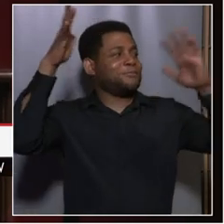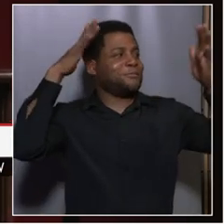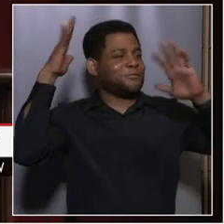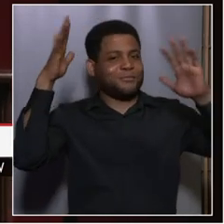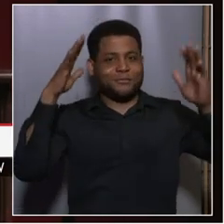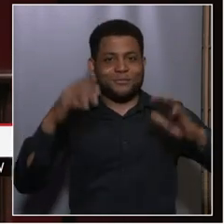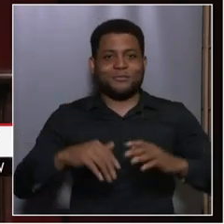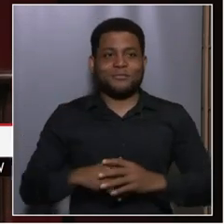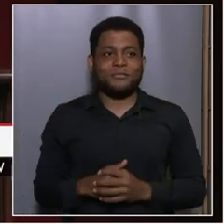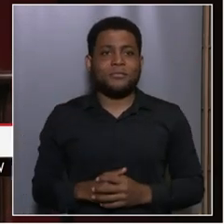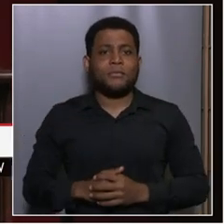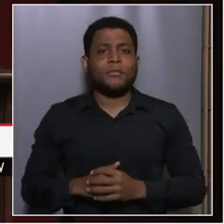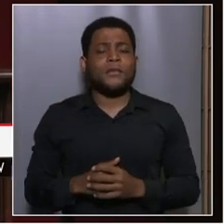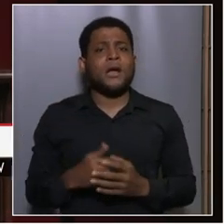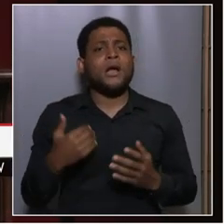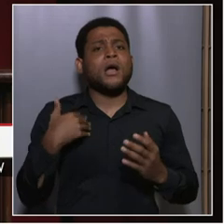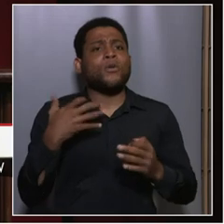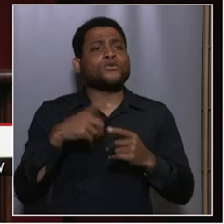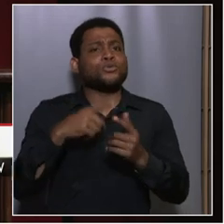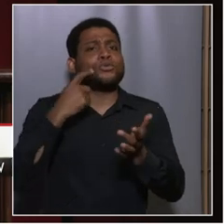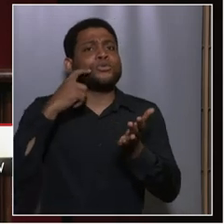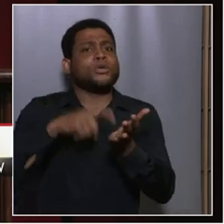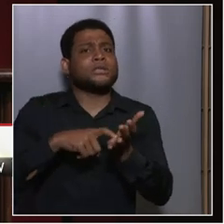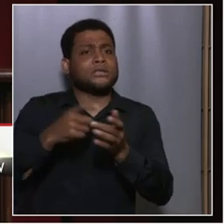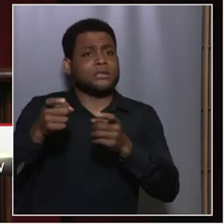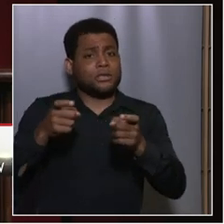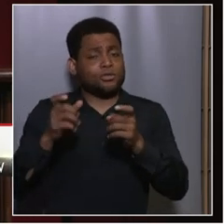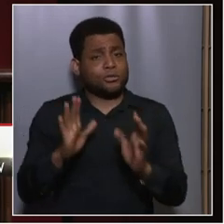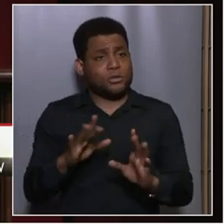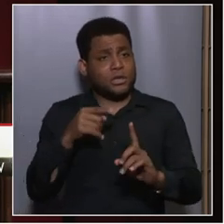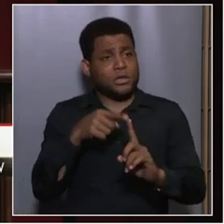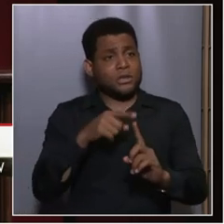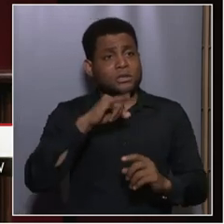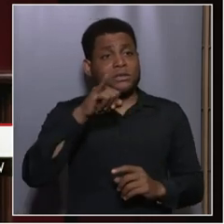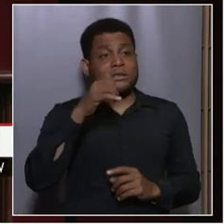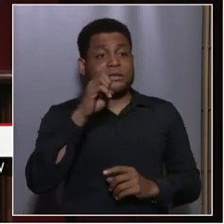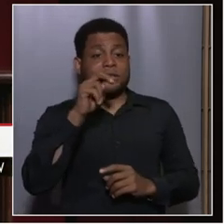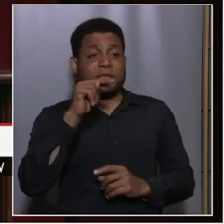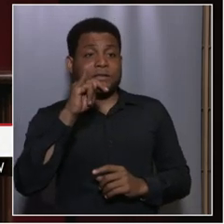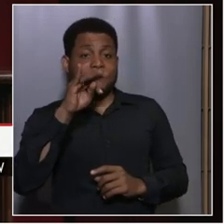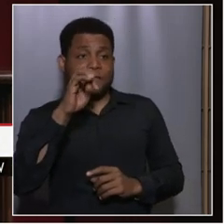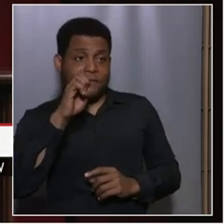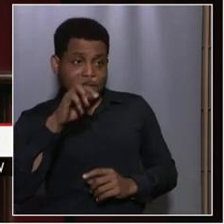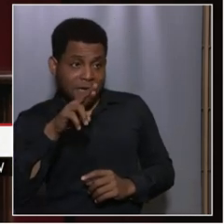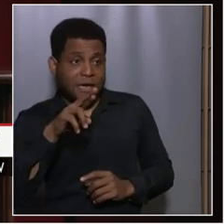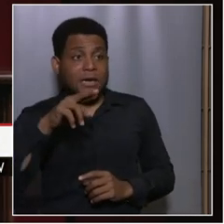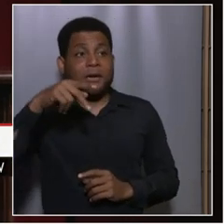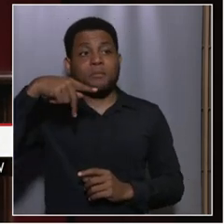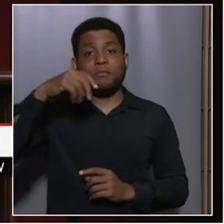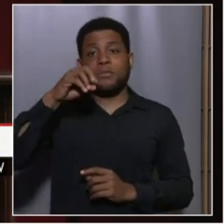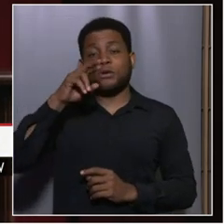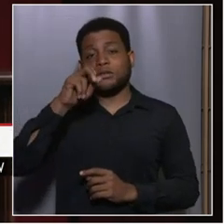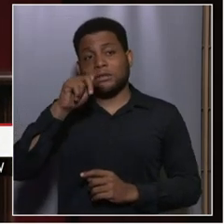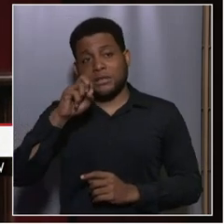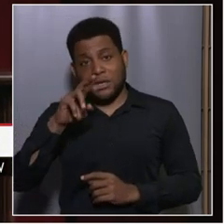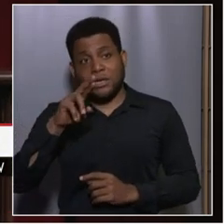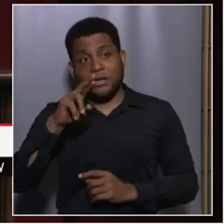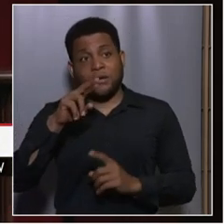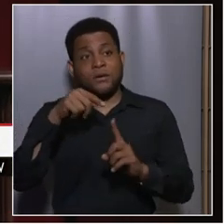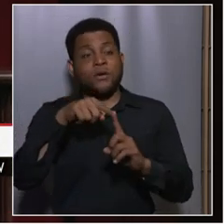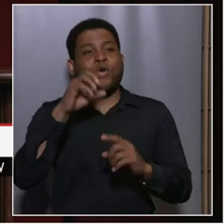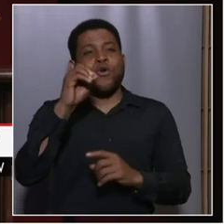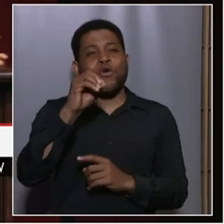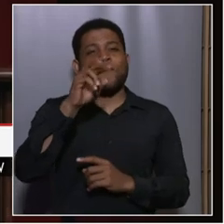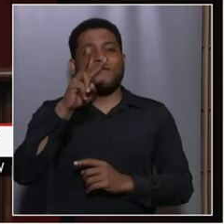I want to recognize Director Jennifer Porter at the OVSJG. So remember when